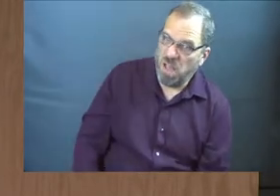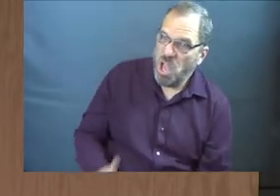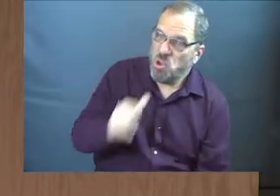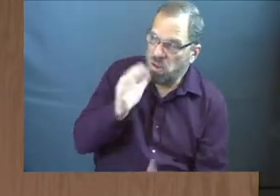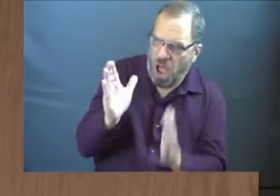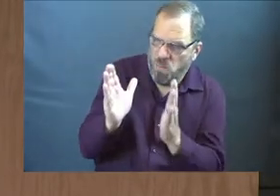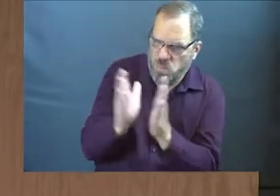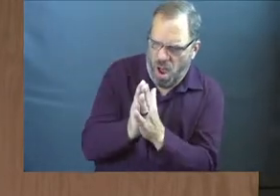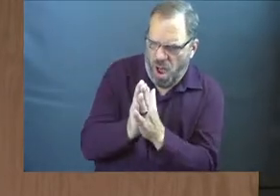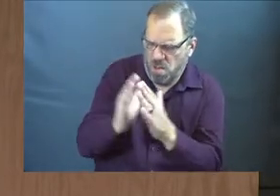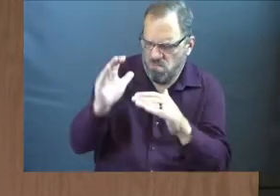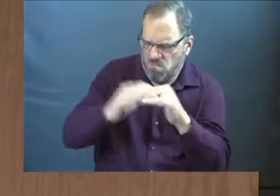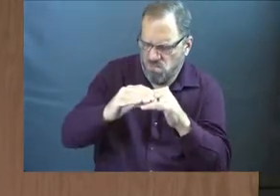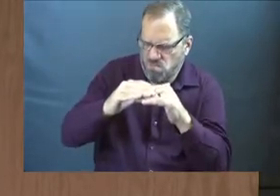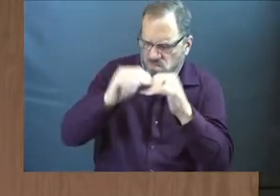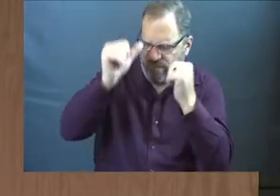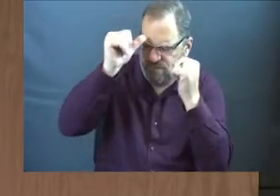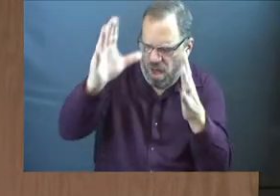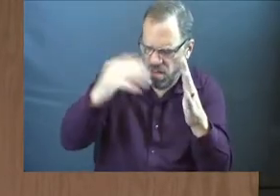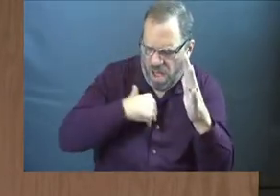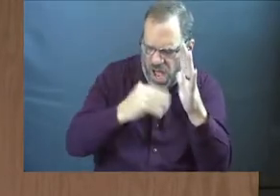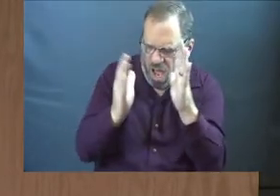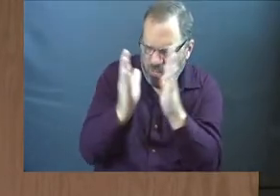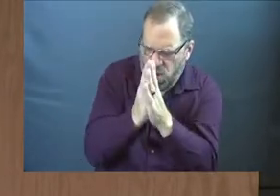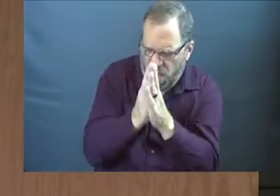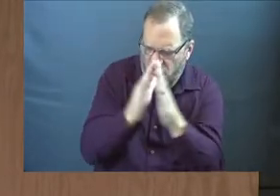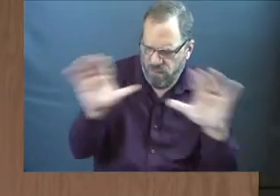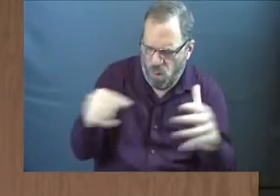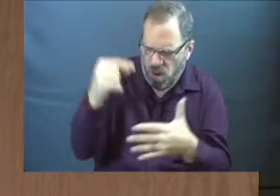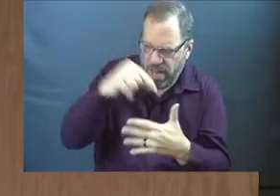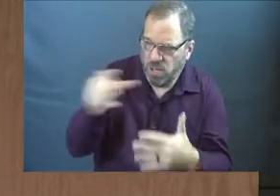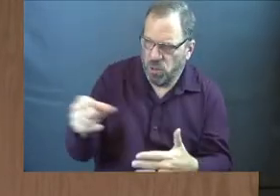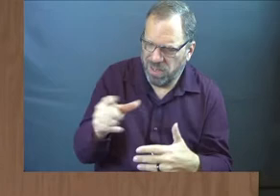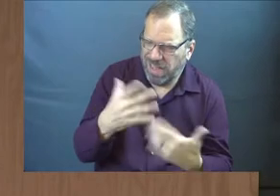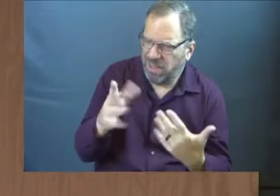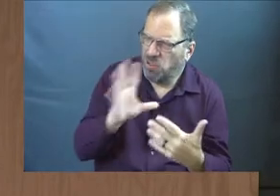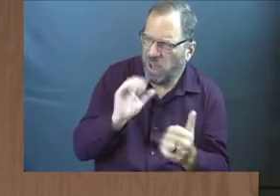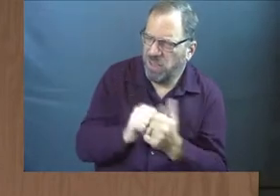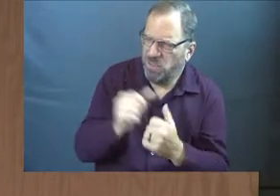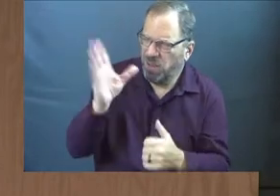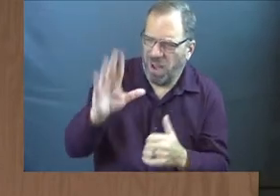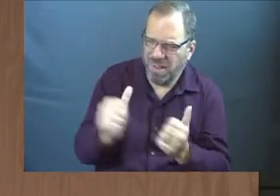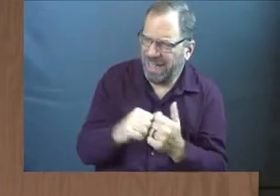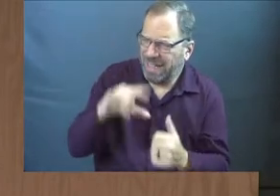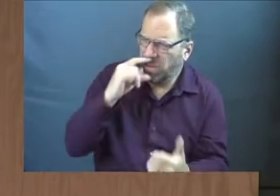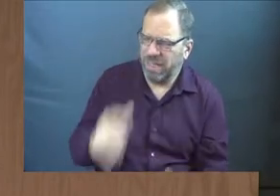not praying. You're just talking to God. It should be.